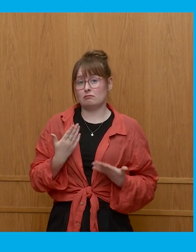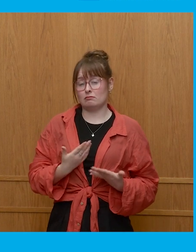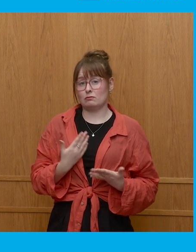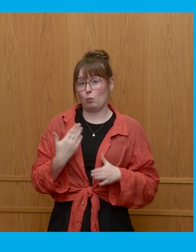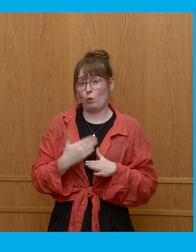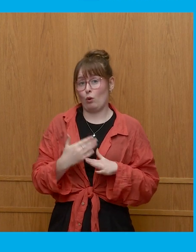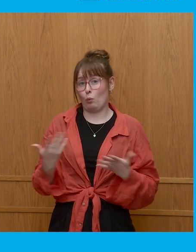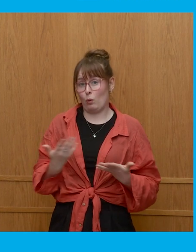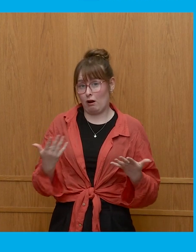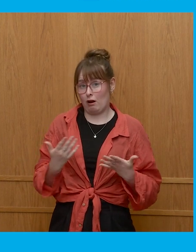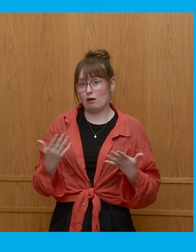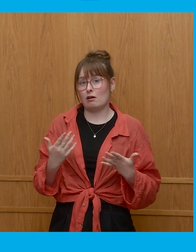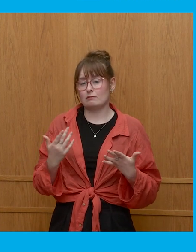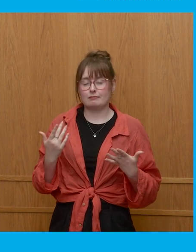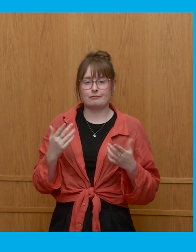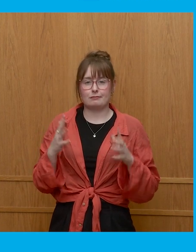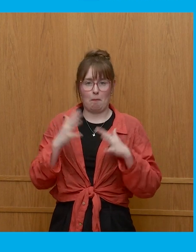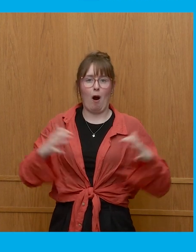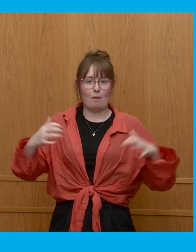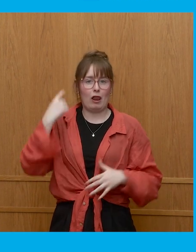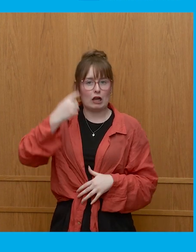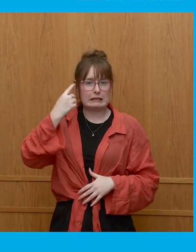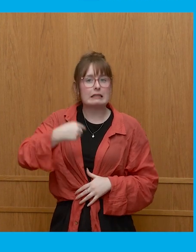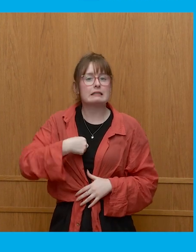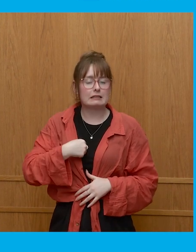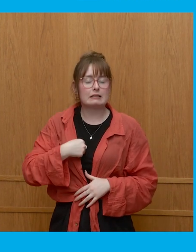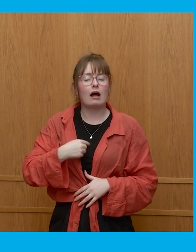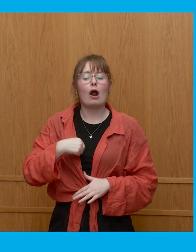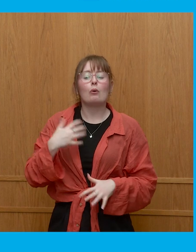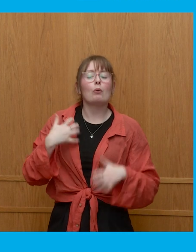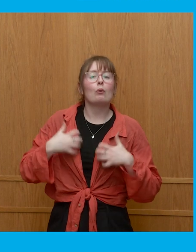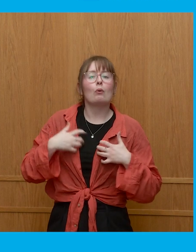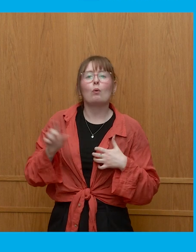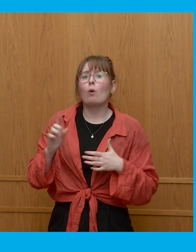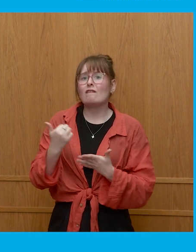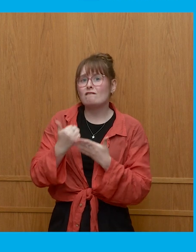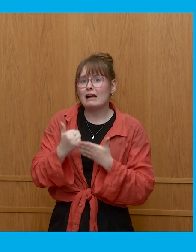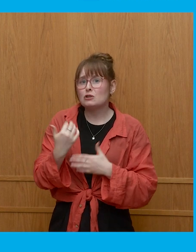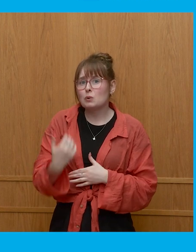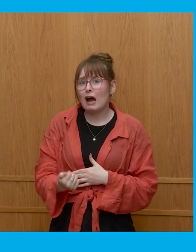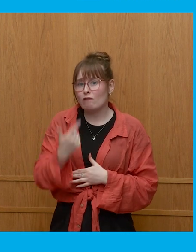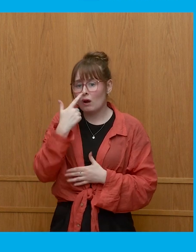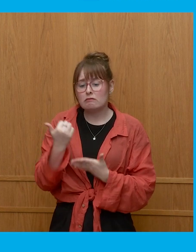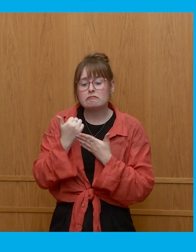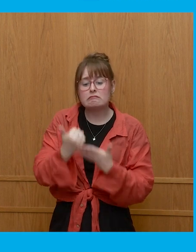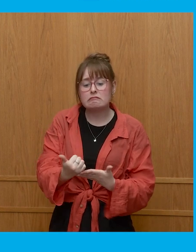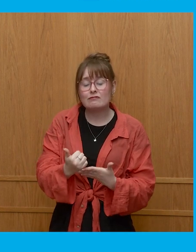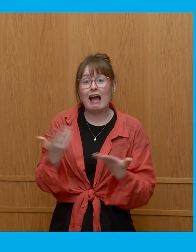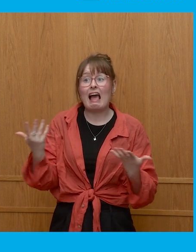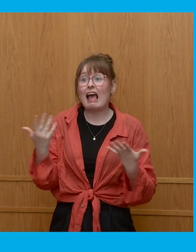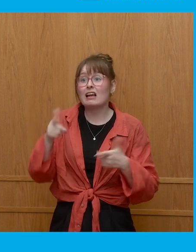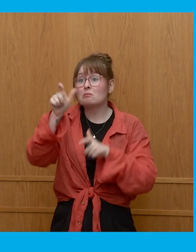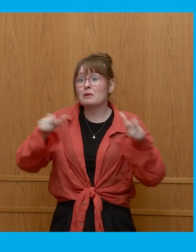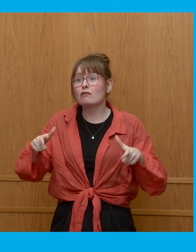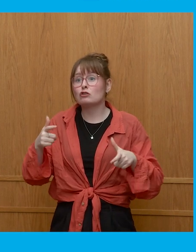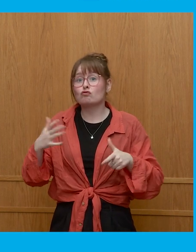I currently work for the Houses of Parliament down in London, and I'm interested what advice you would give to anyone embarking on a